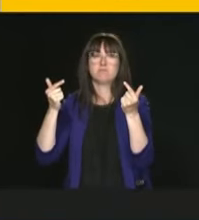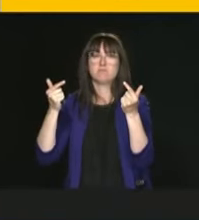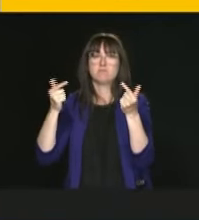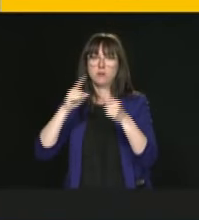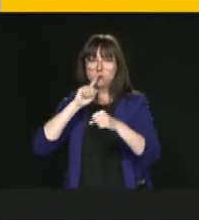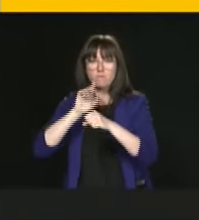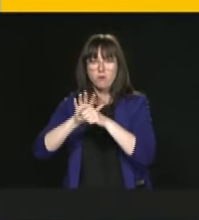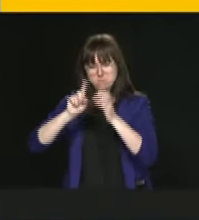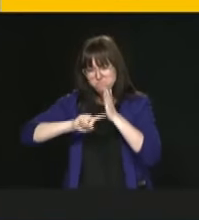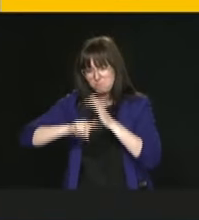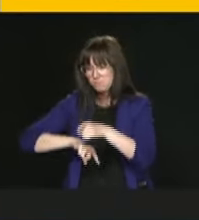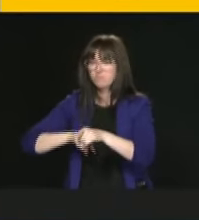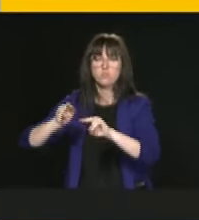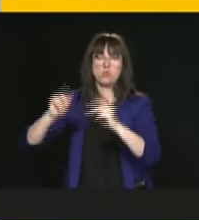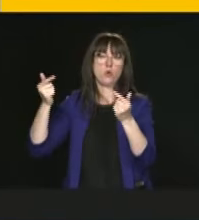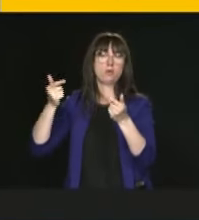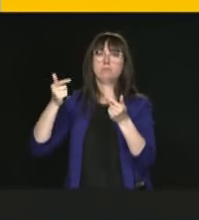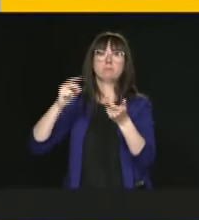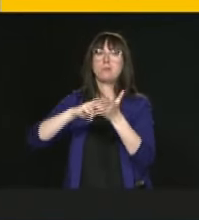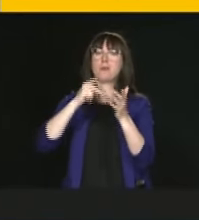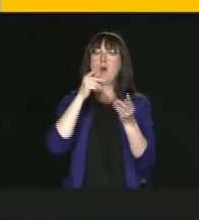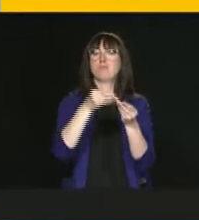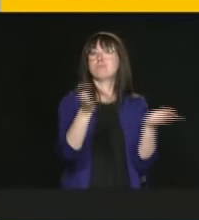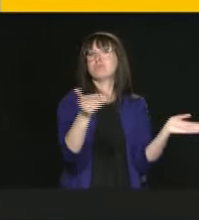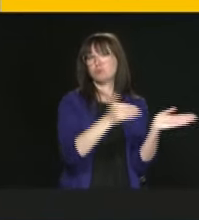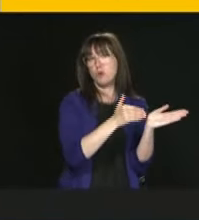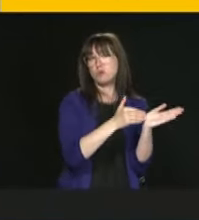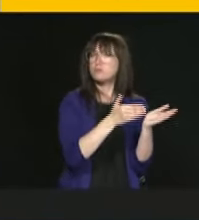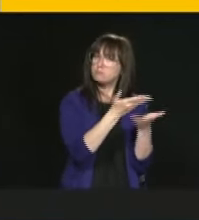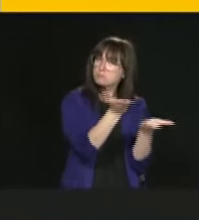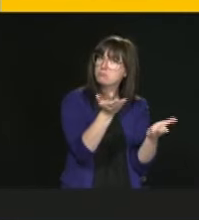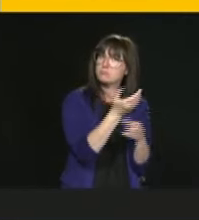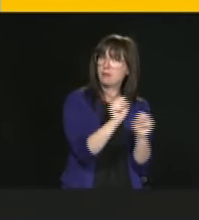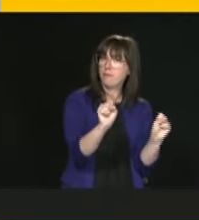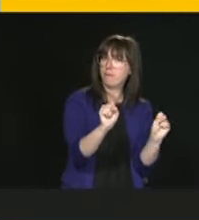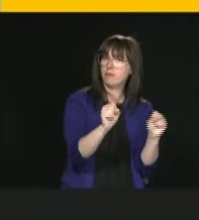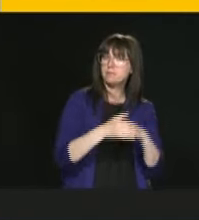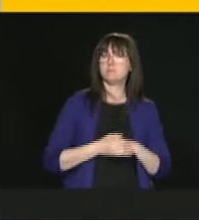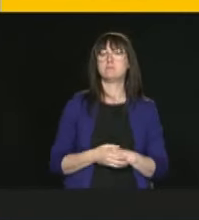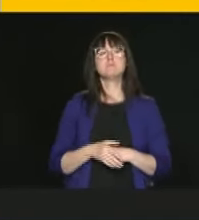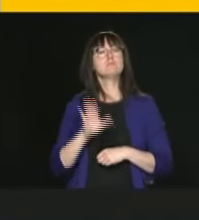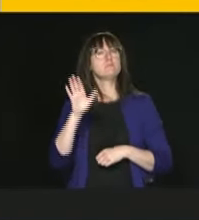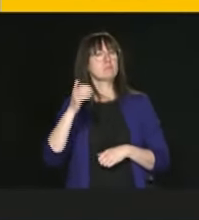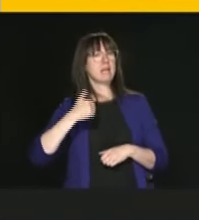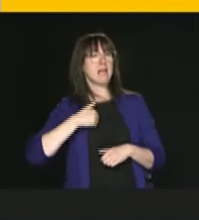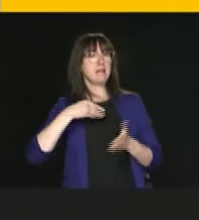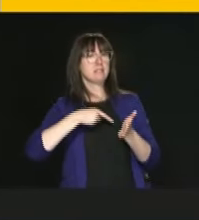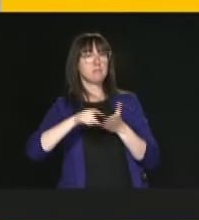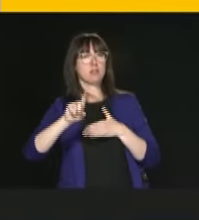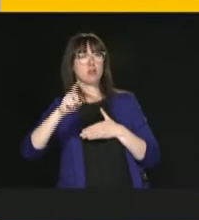checks. Prime Minister, a few weeks ago, one of your deputy ministers said that Canada was spending between